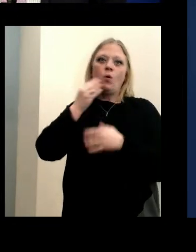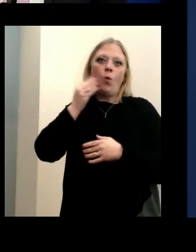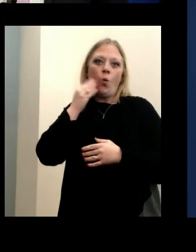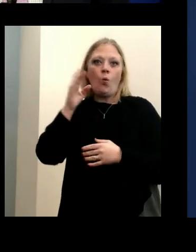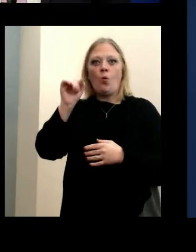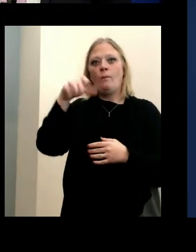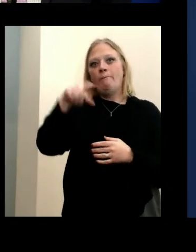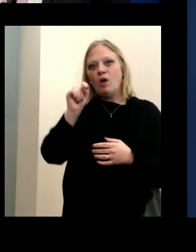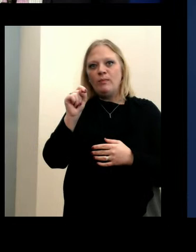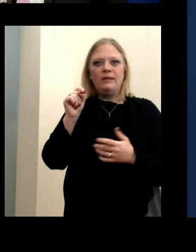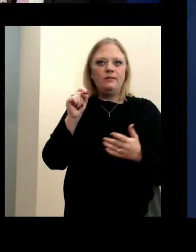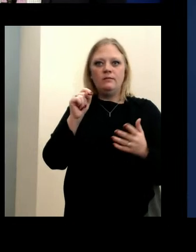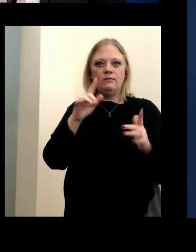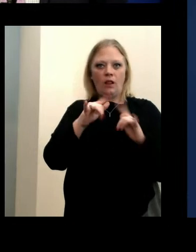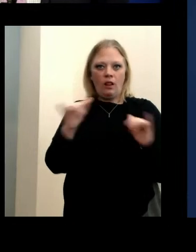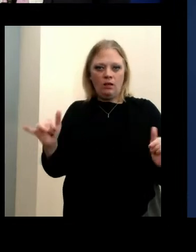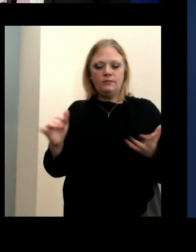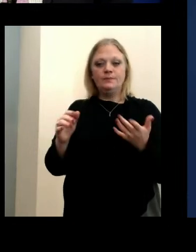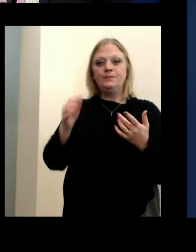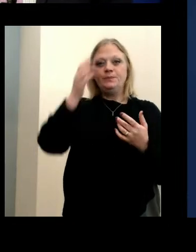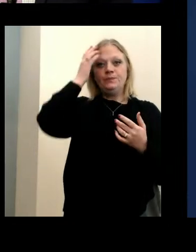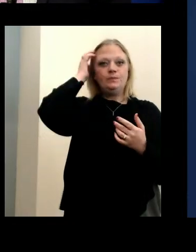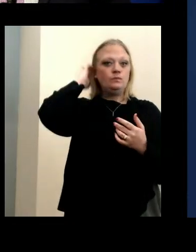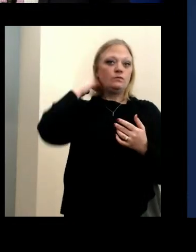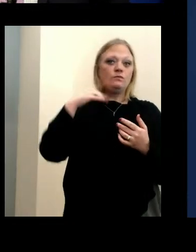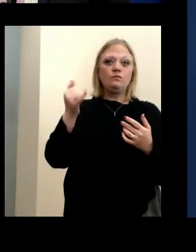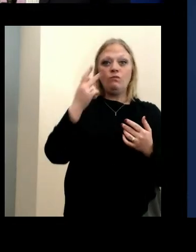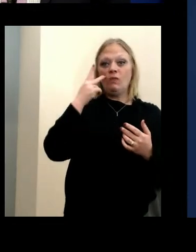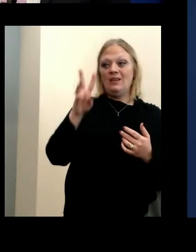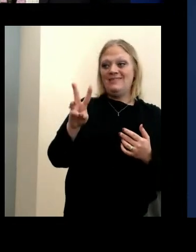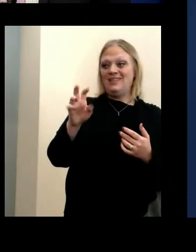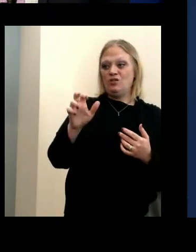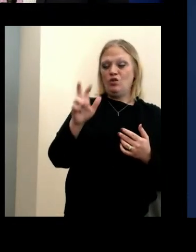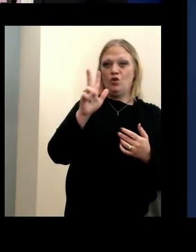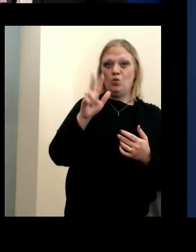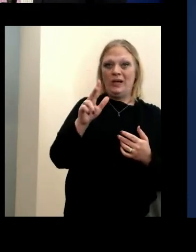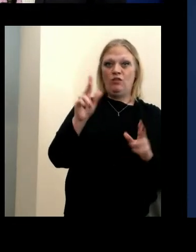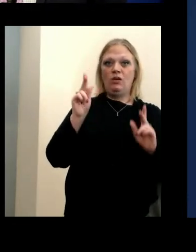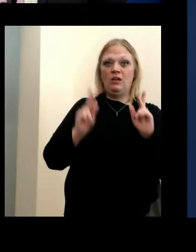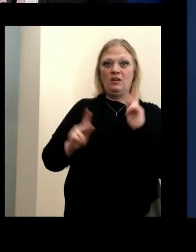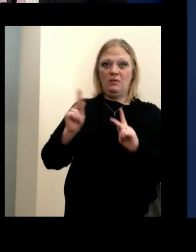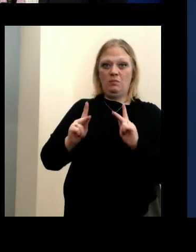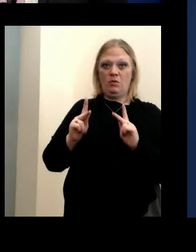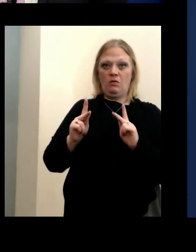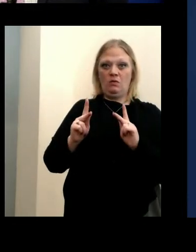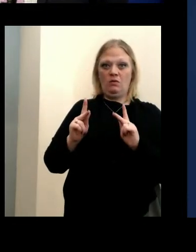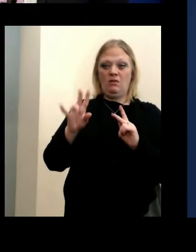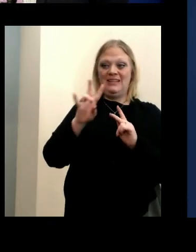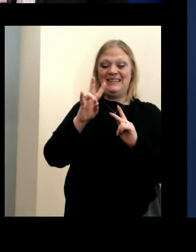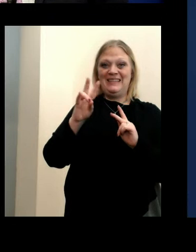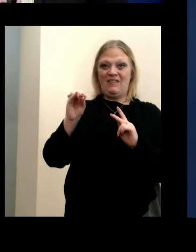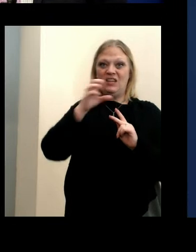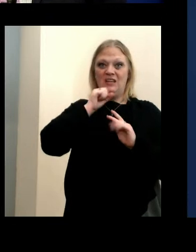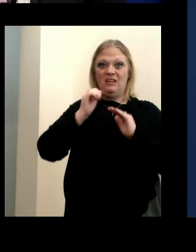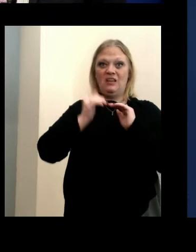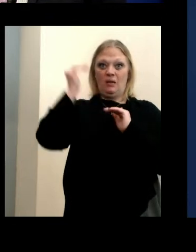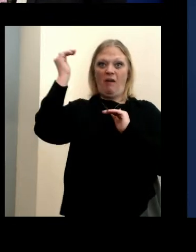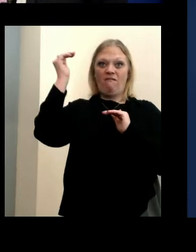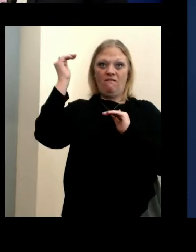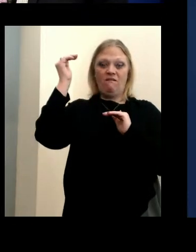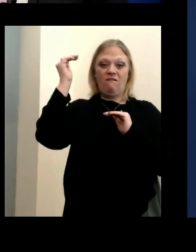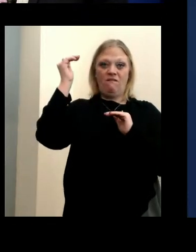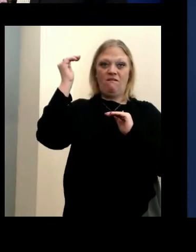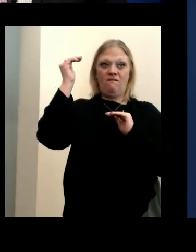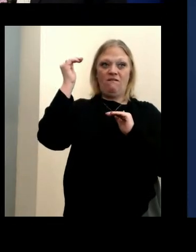apartment. But what you're seeing is 623 people have died, 70 and above, in the last